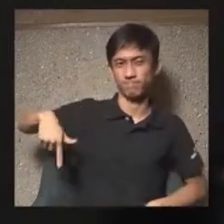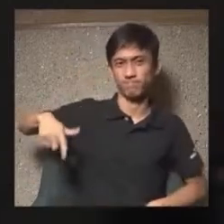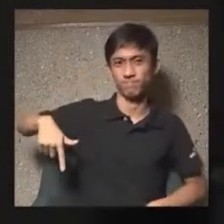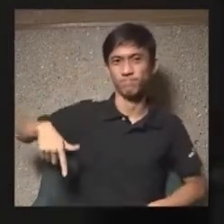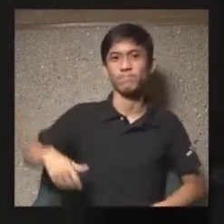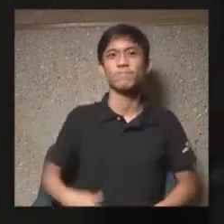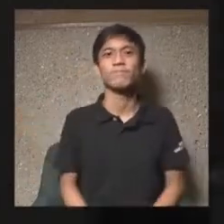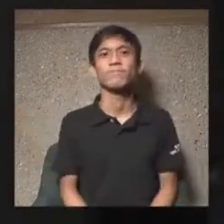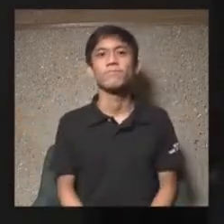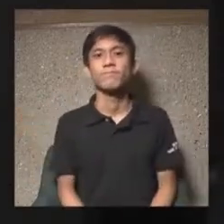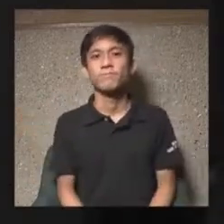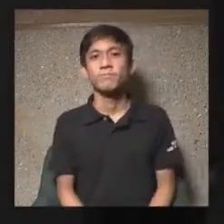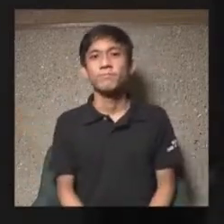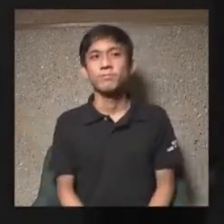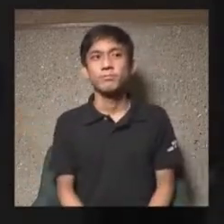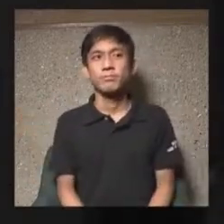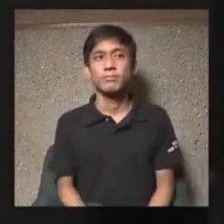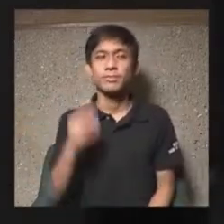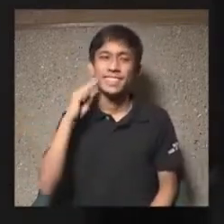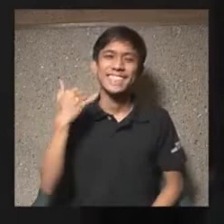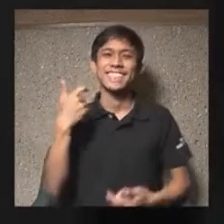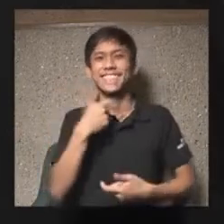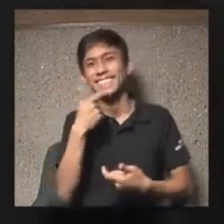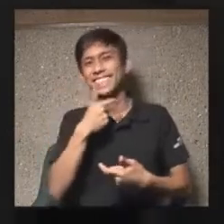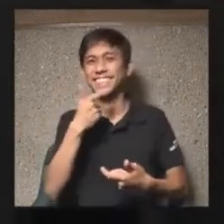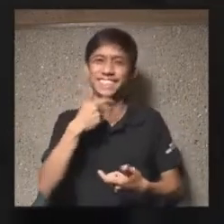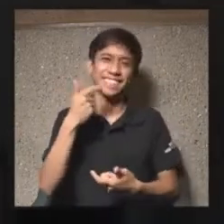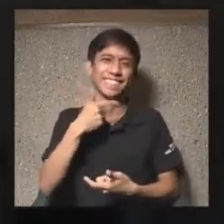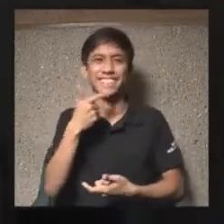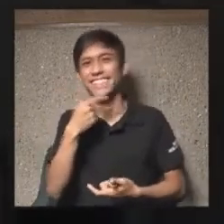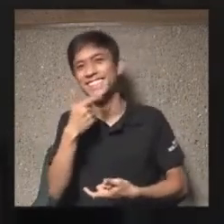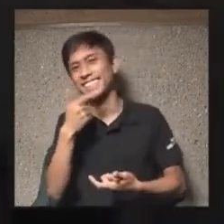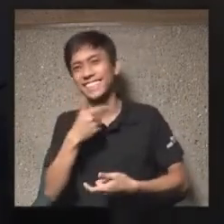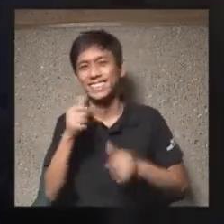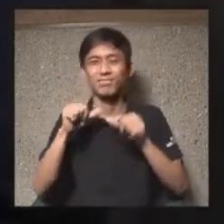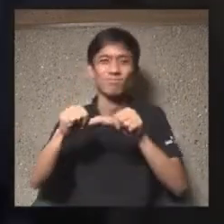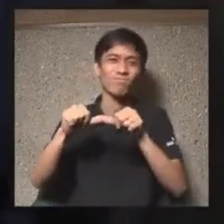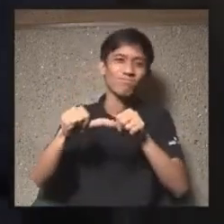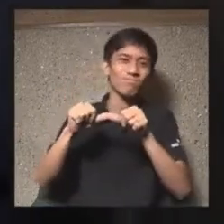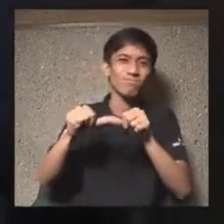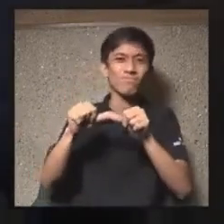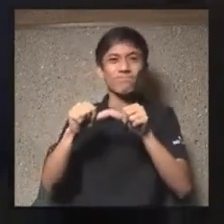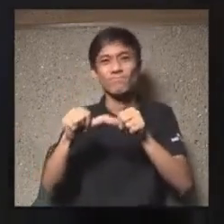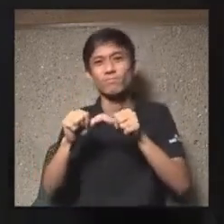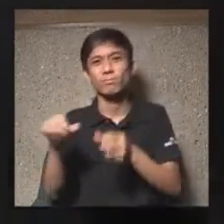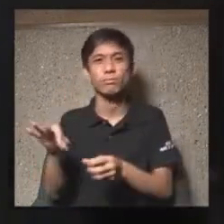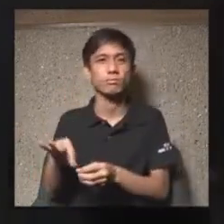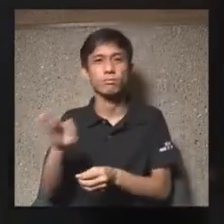Mike was just laughing and laughing. And then we continued our spiritual mentorship.